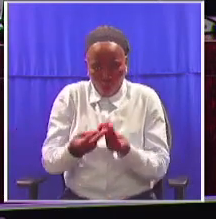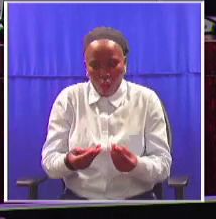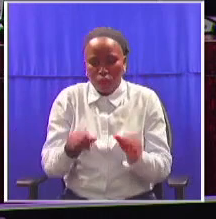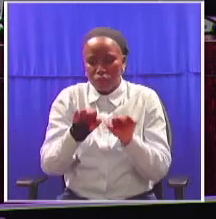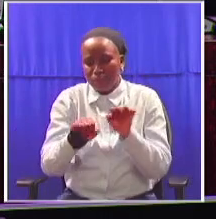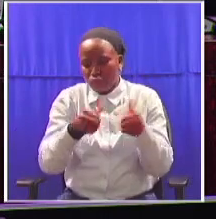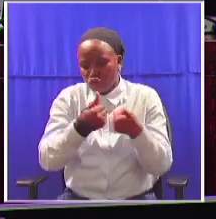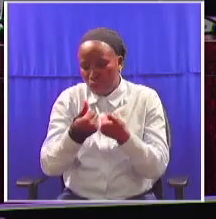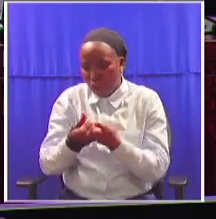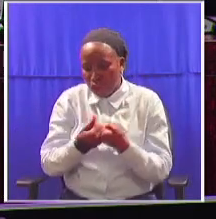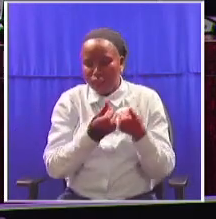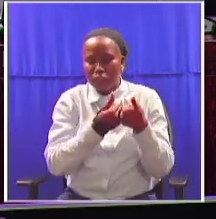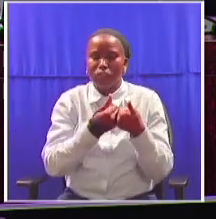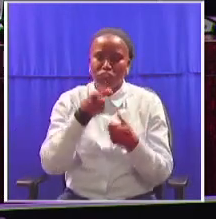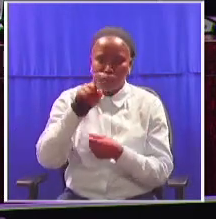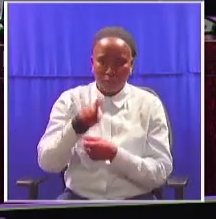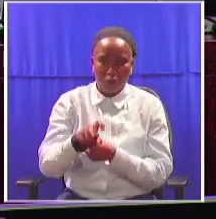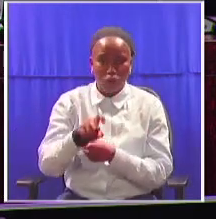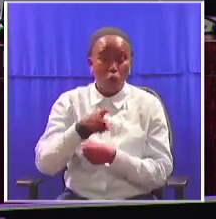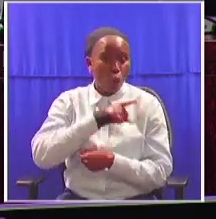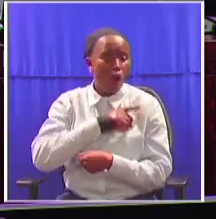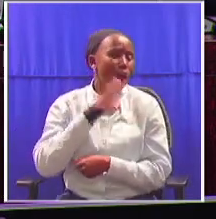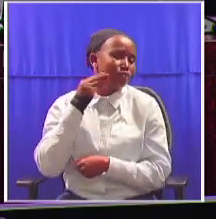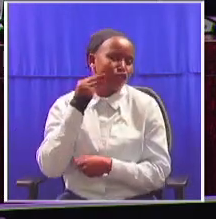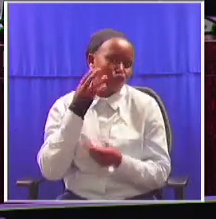as citizens of this country, face.